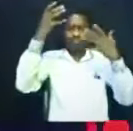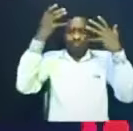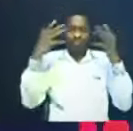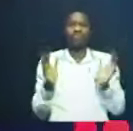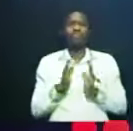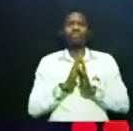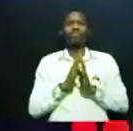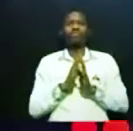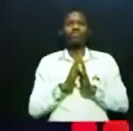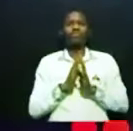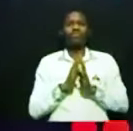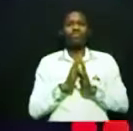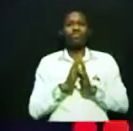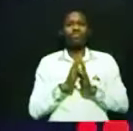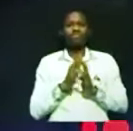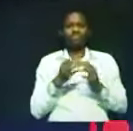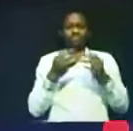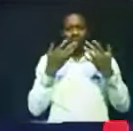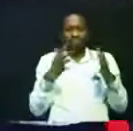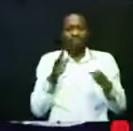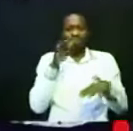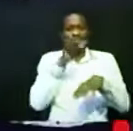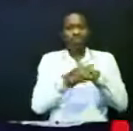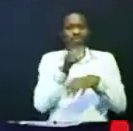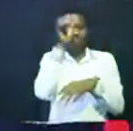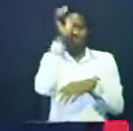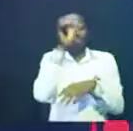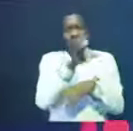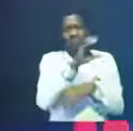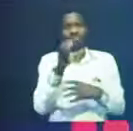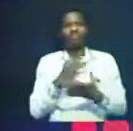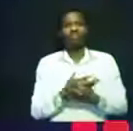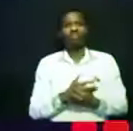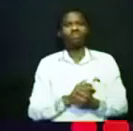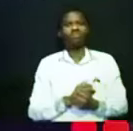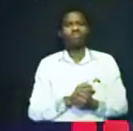Everything is finished on the cross. See, God was effectively telling